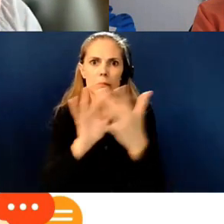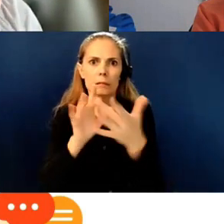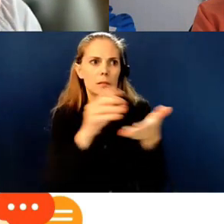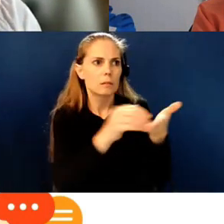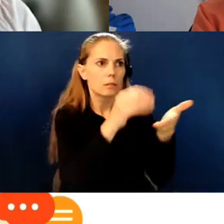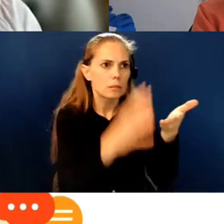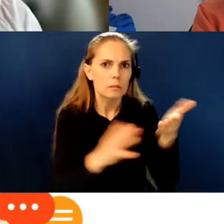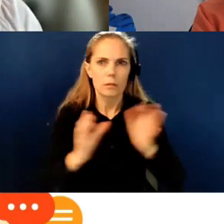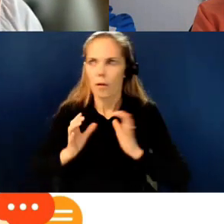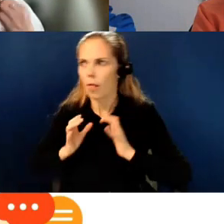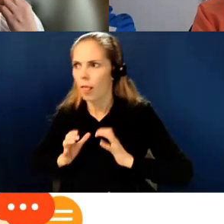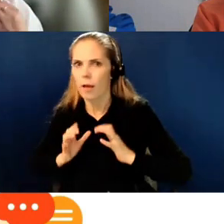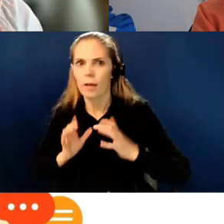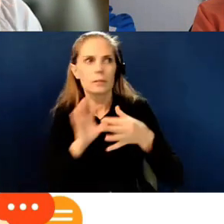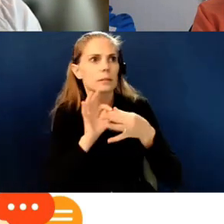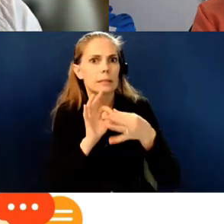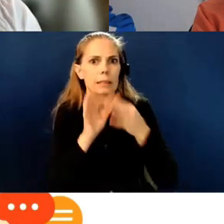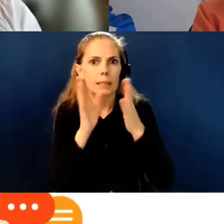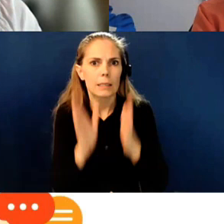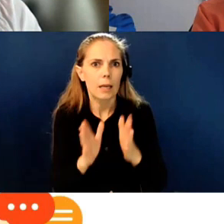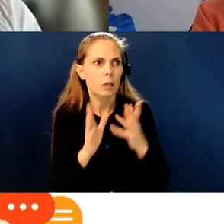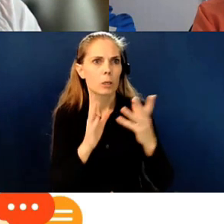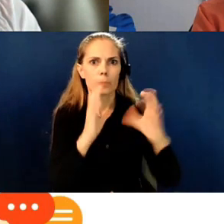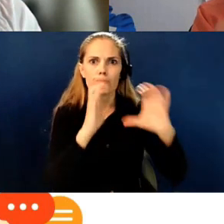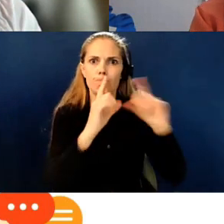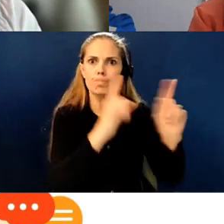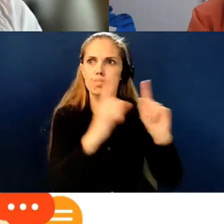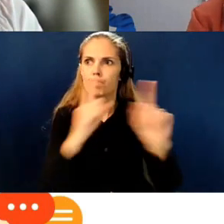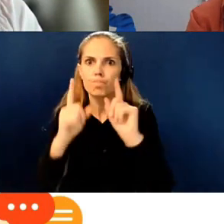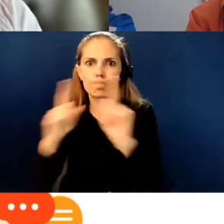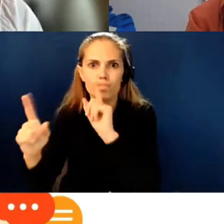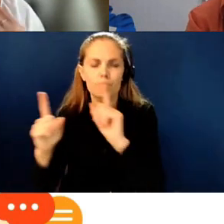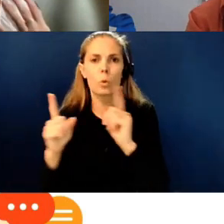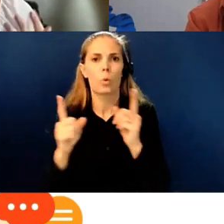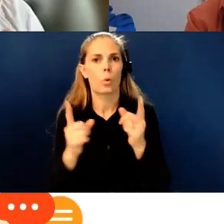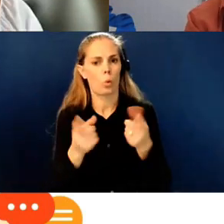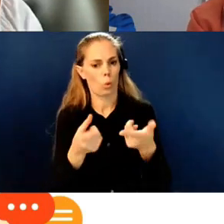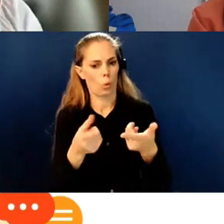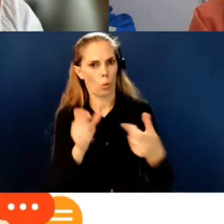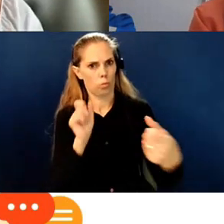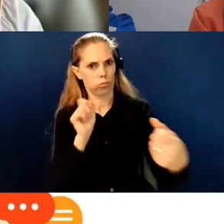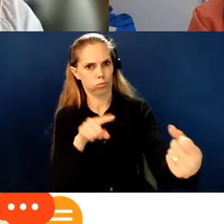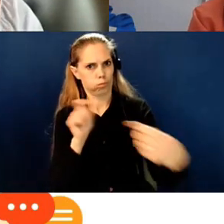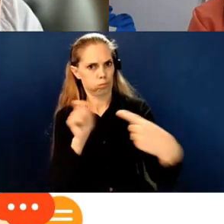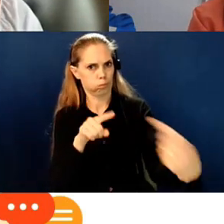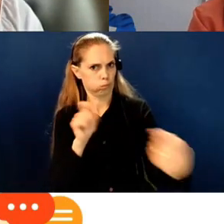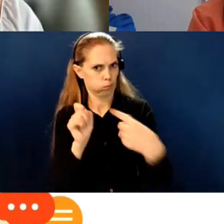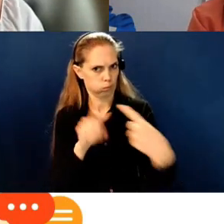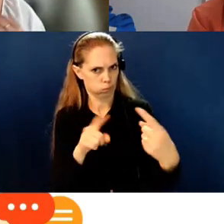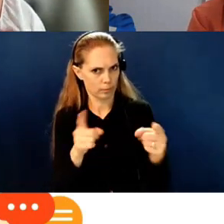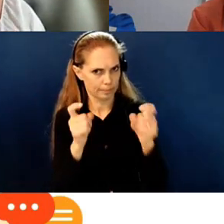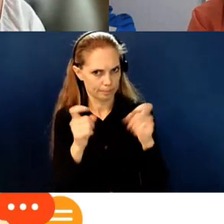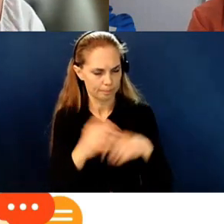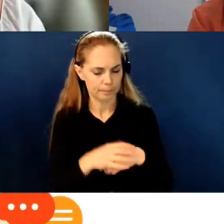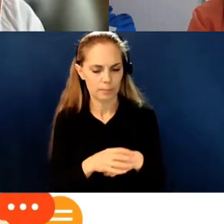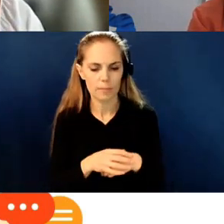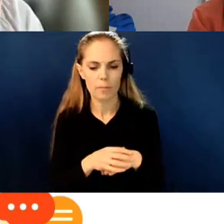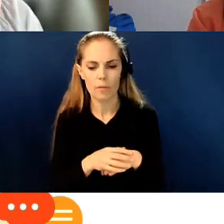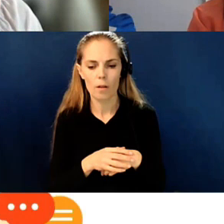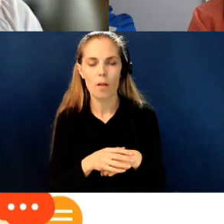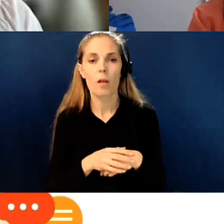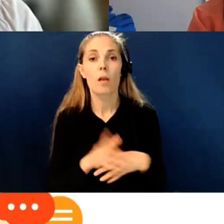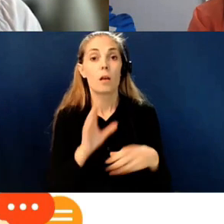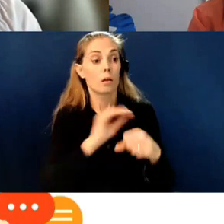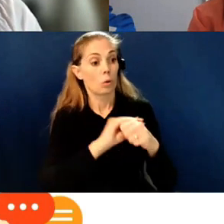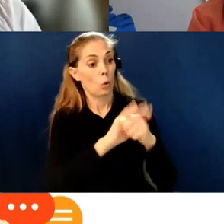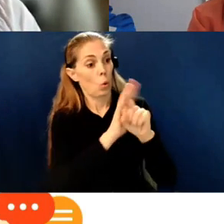we are communicating in a very quick and efficient way. Now, as we moved from COVID and there's many other tools that we